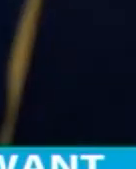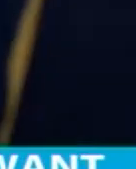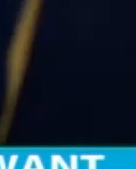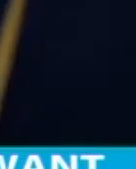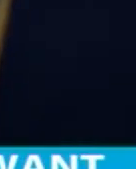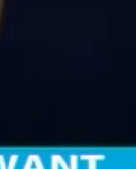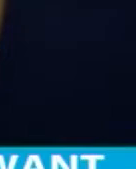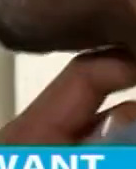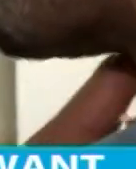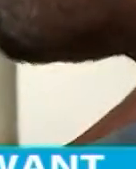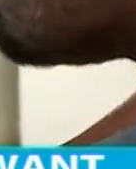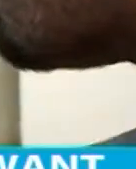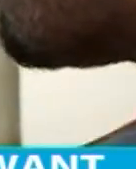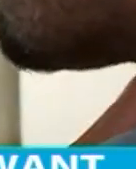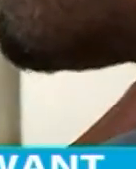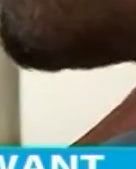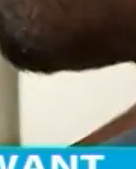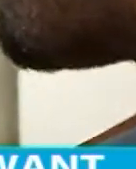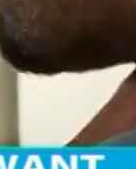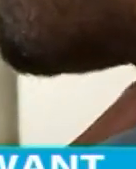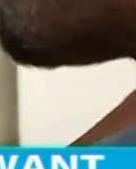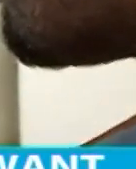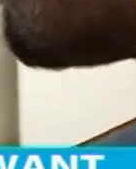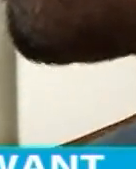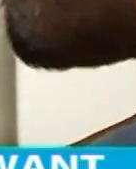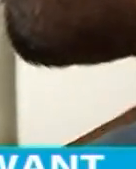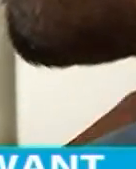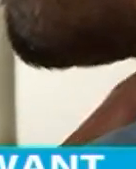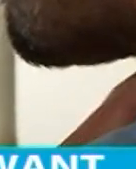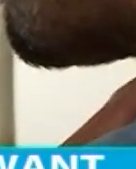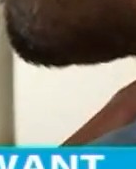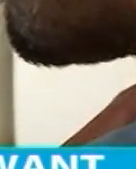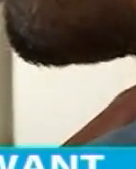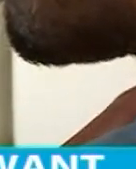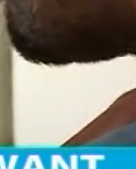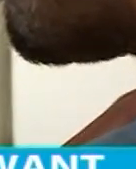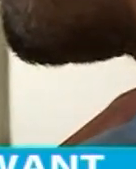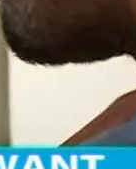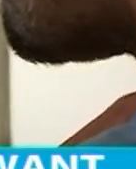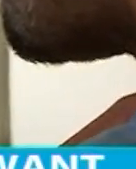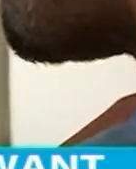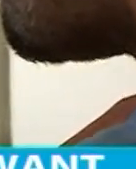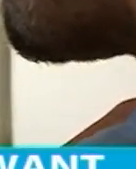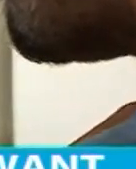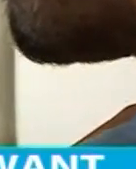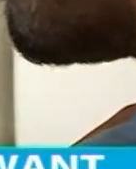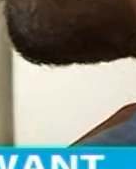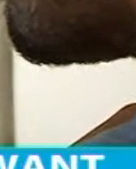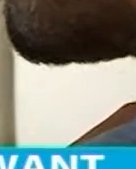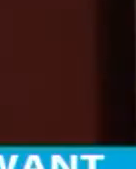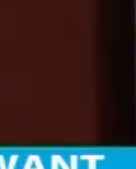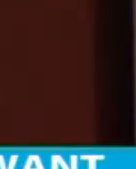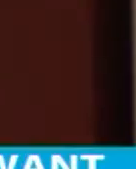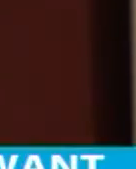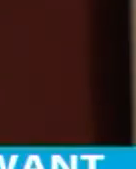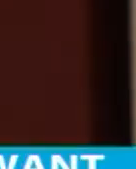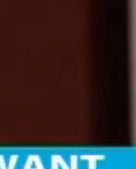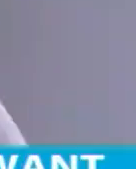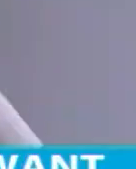brother. Amaya married Cesar, and Max and Constanza are back together again because of their